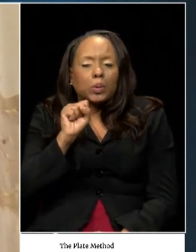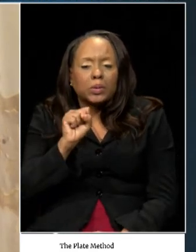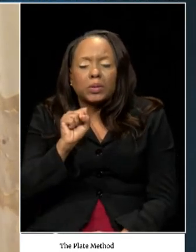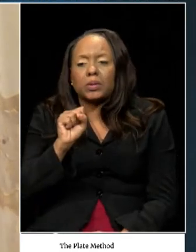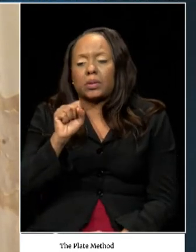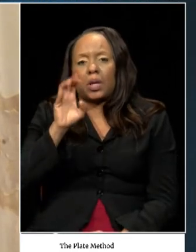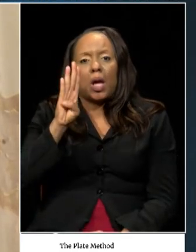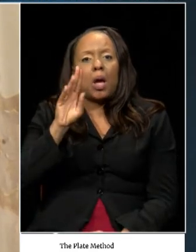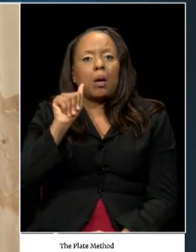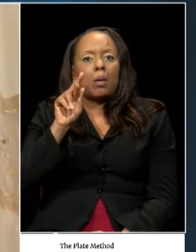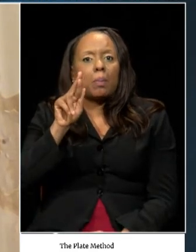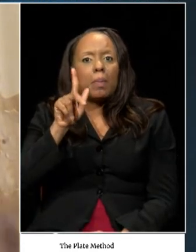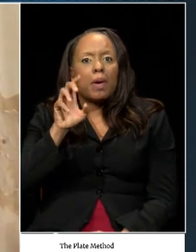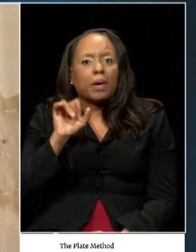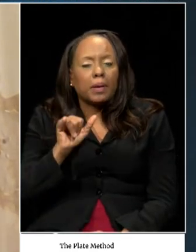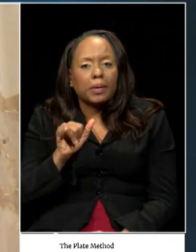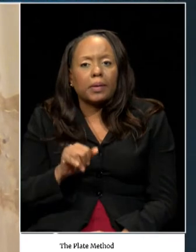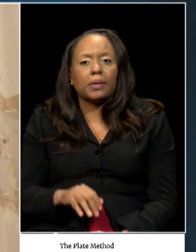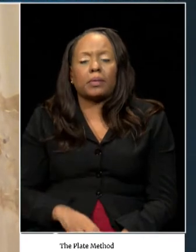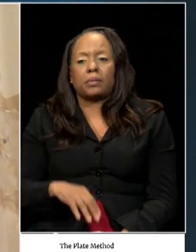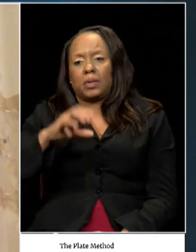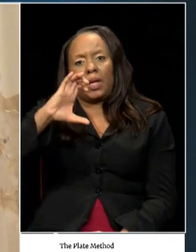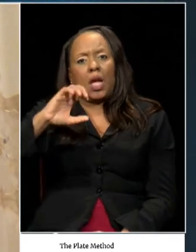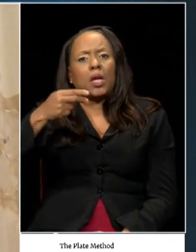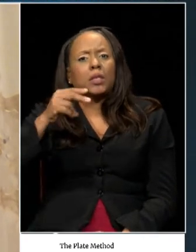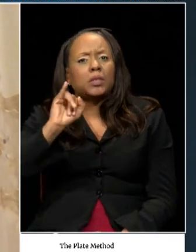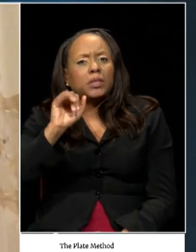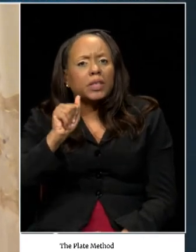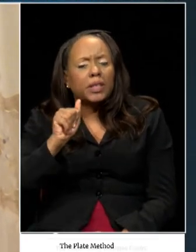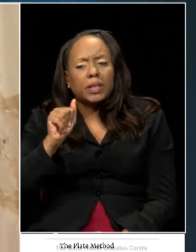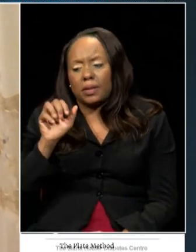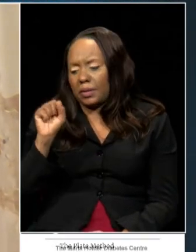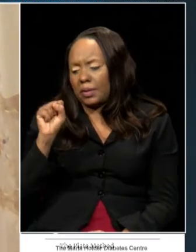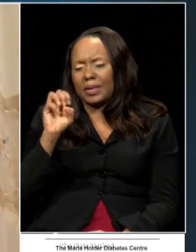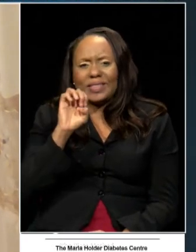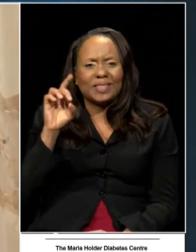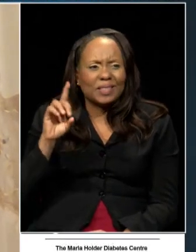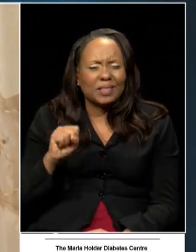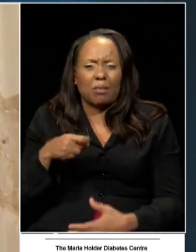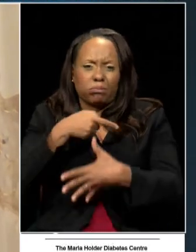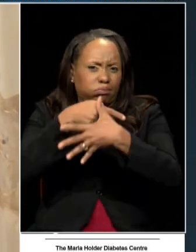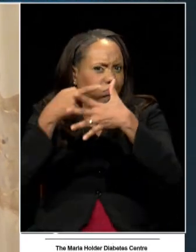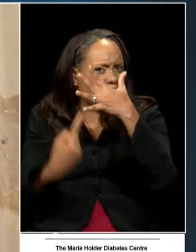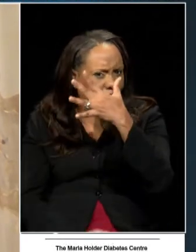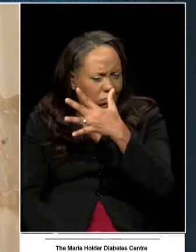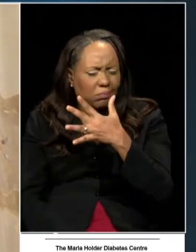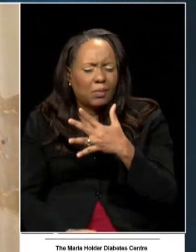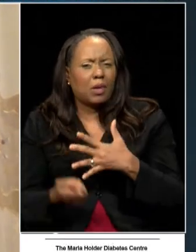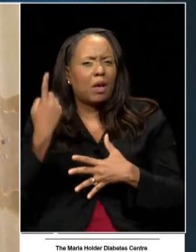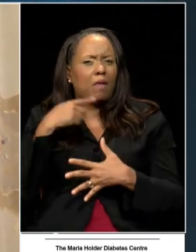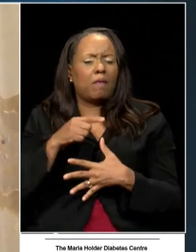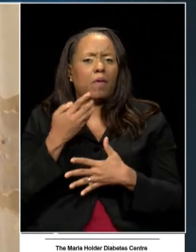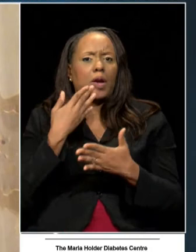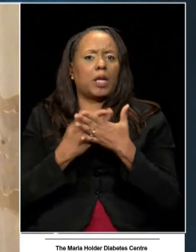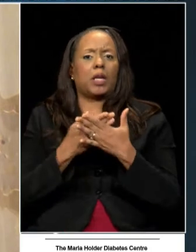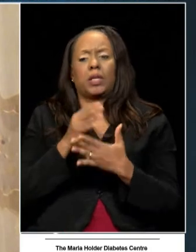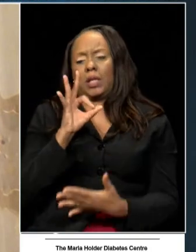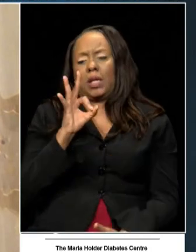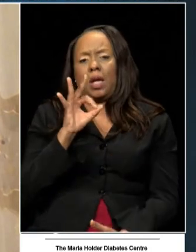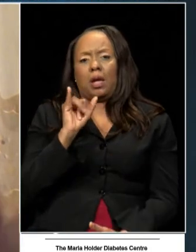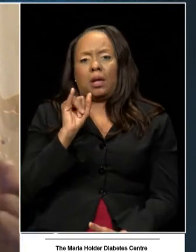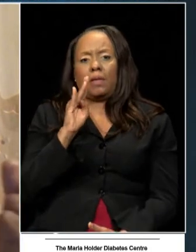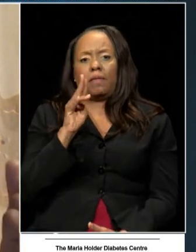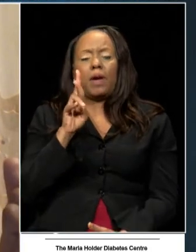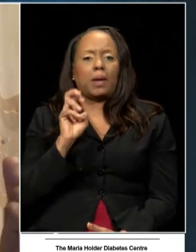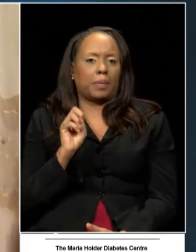So fiber, there are several different forms available and several ways for us to make sure that we include it in our diet. So